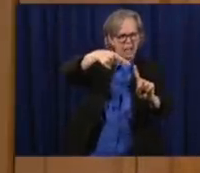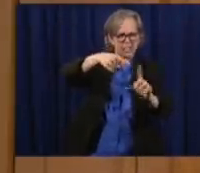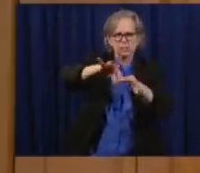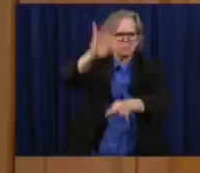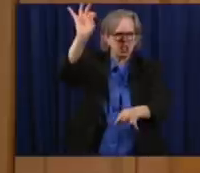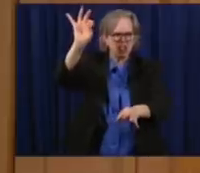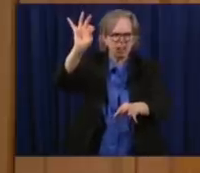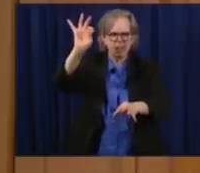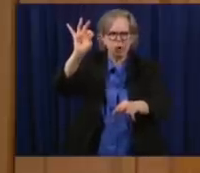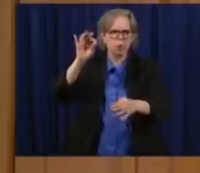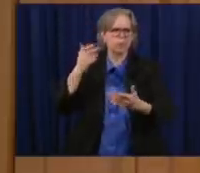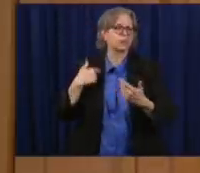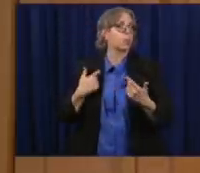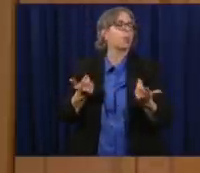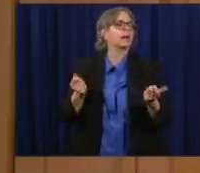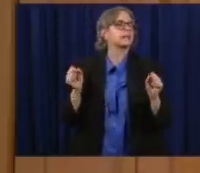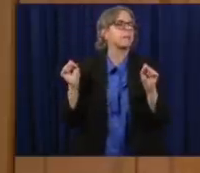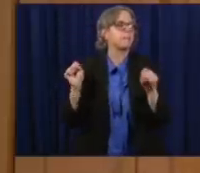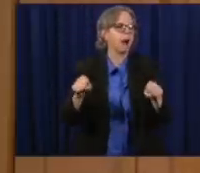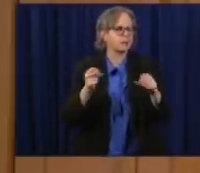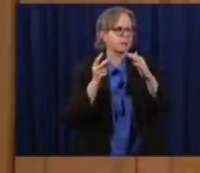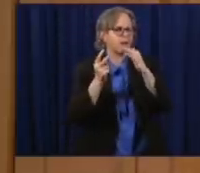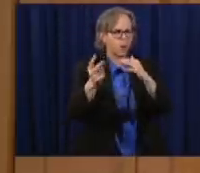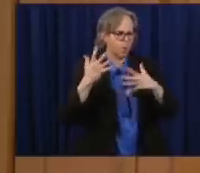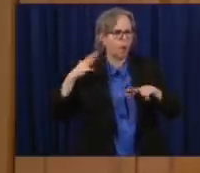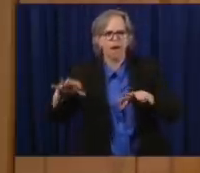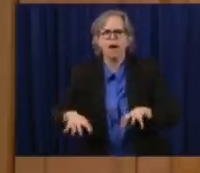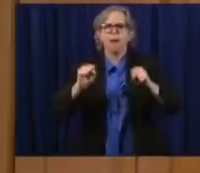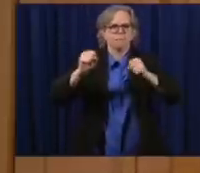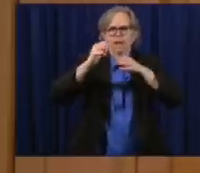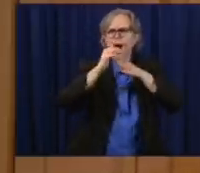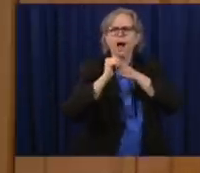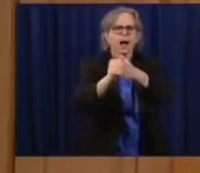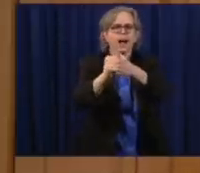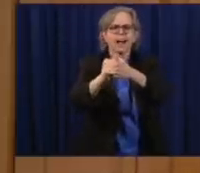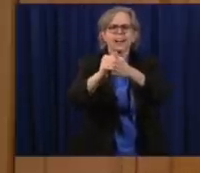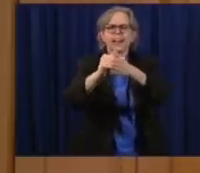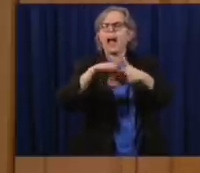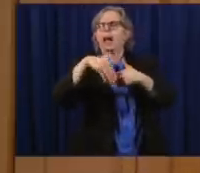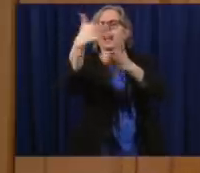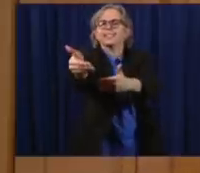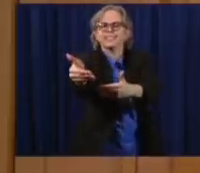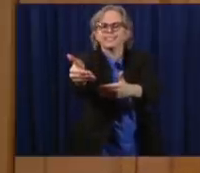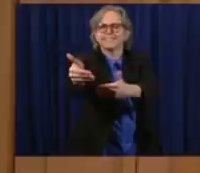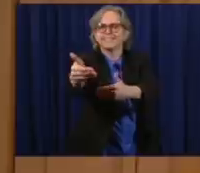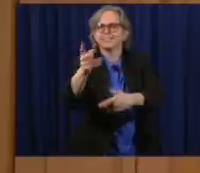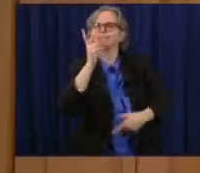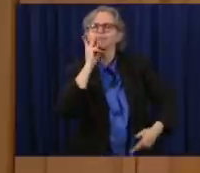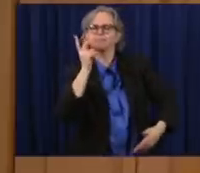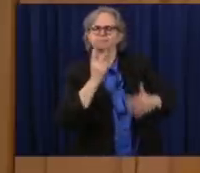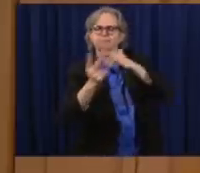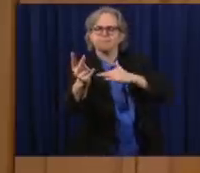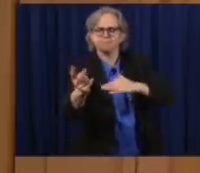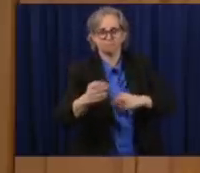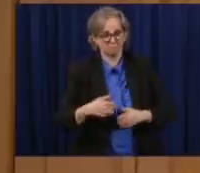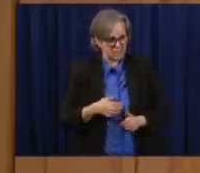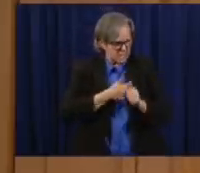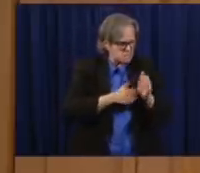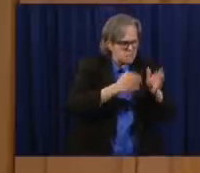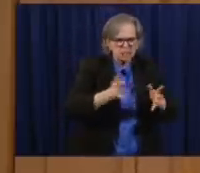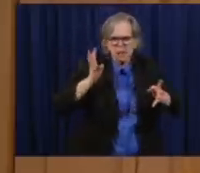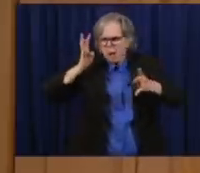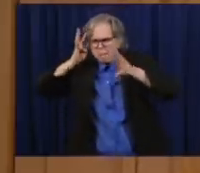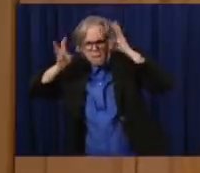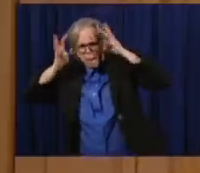through this next phase we're going to go through together. And every one of us is innovating and creating new sparks. And for young people out